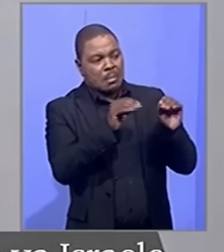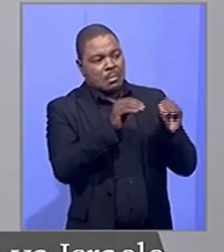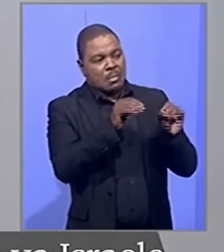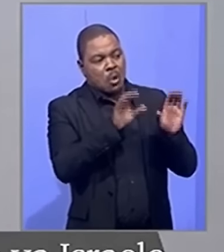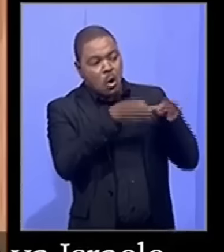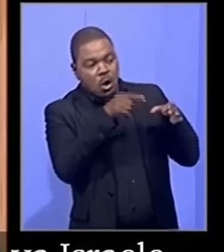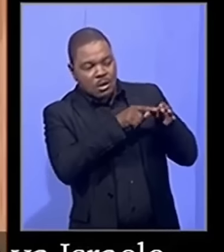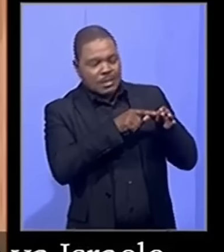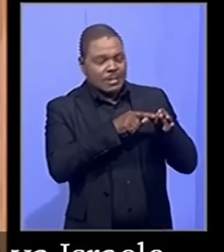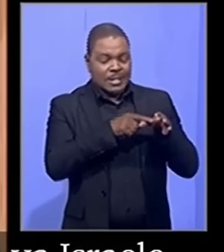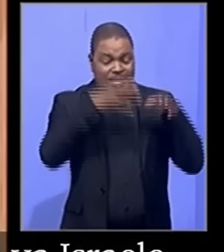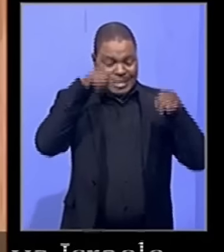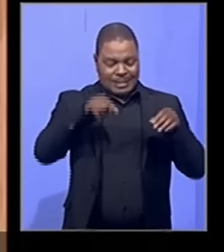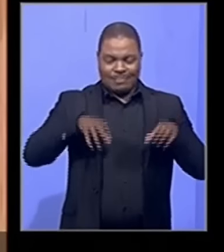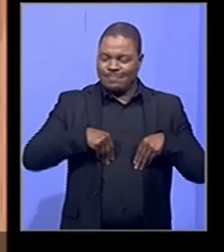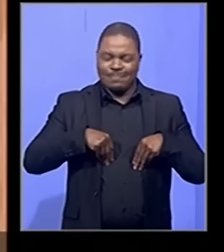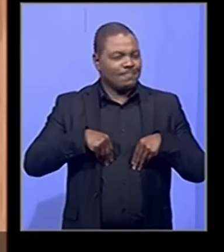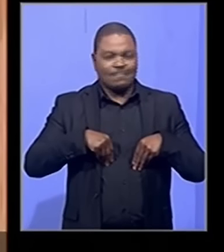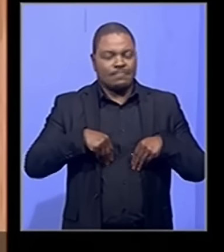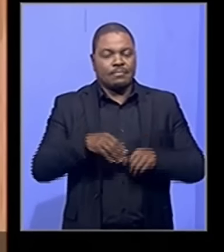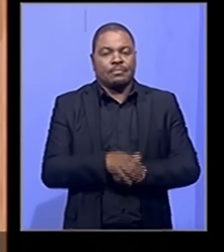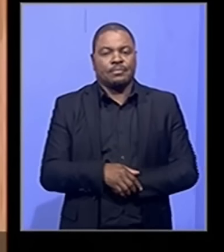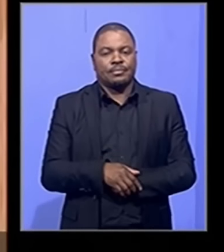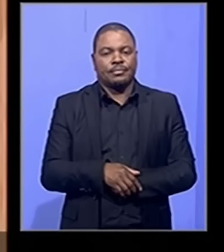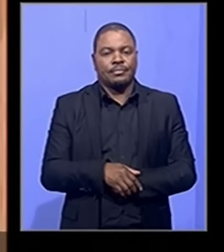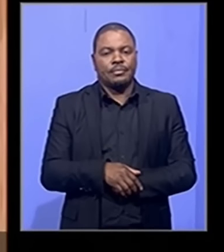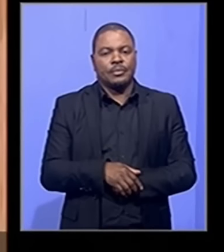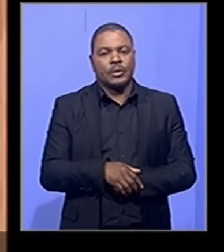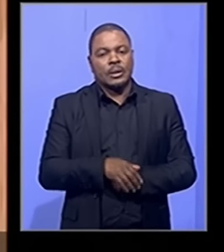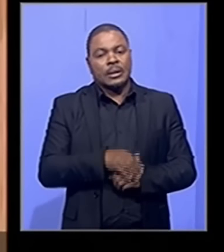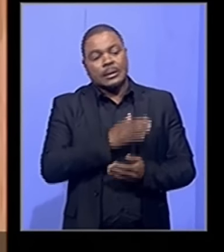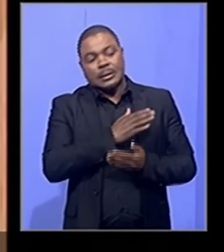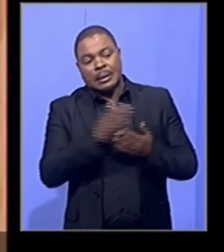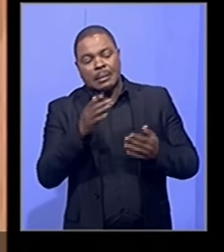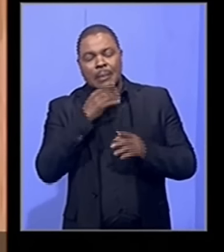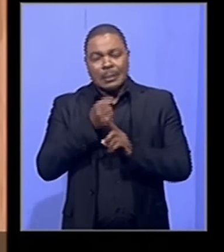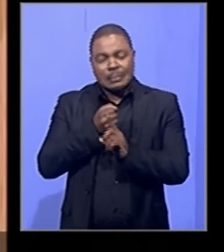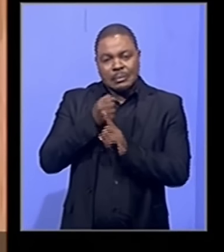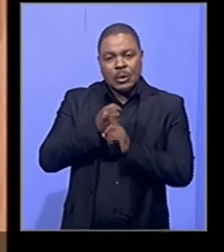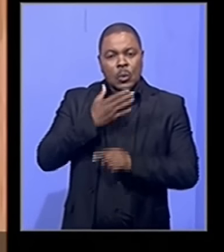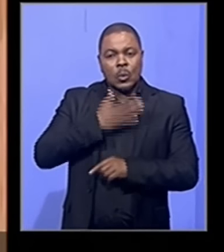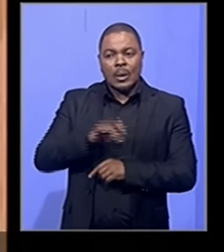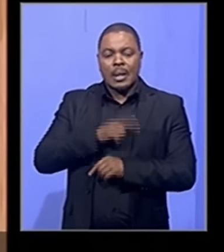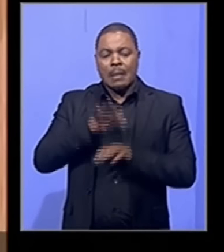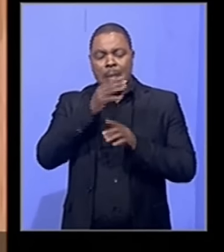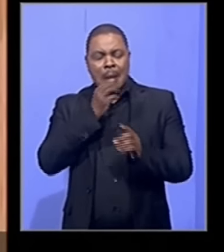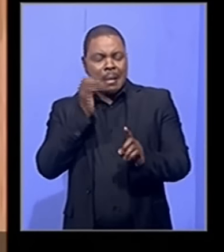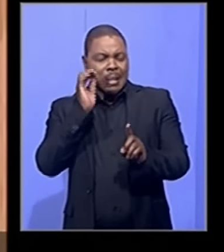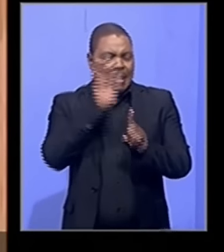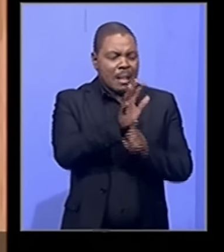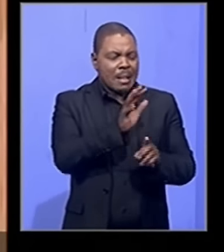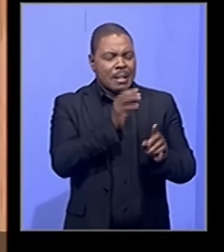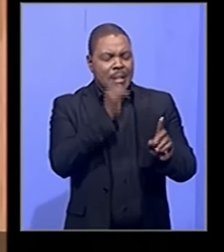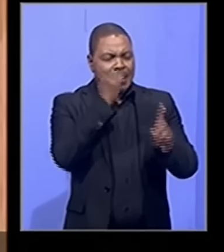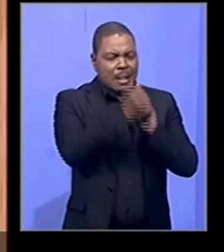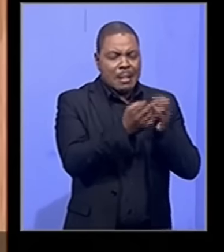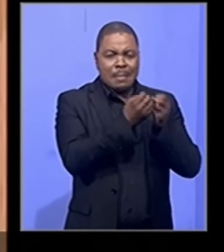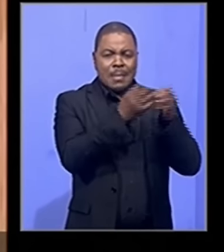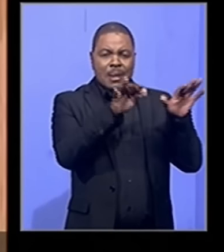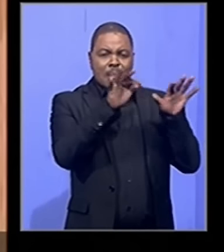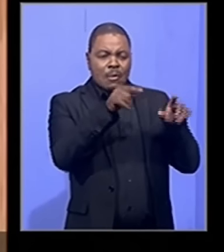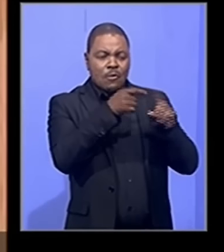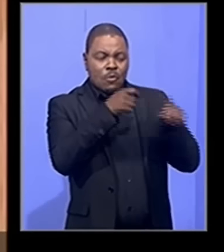ona. Campaign to stop the genocide in Palestine by Israel, the state